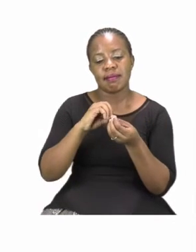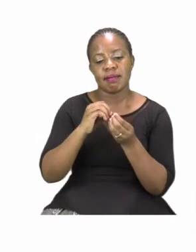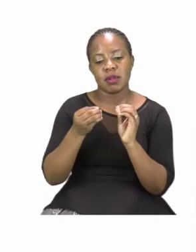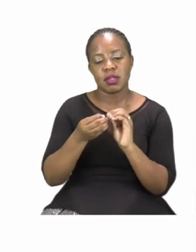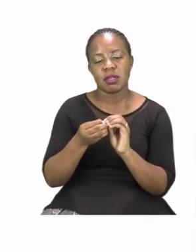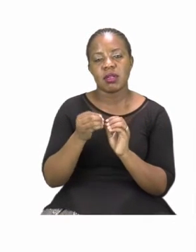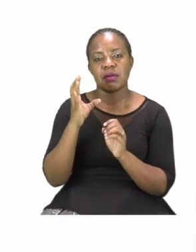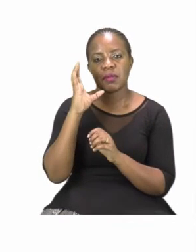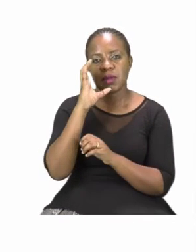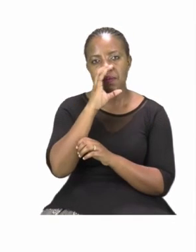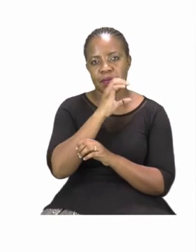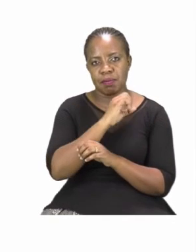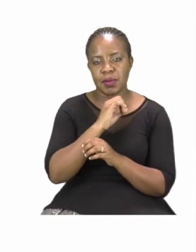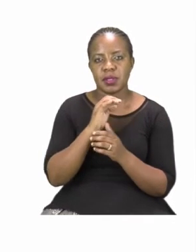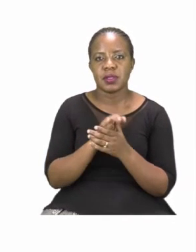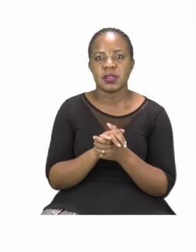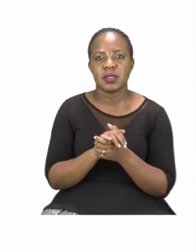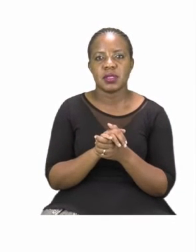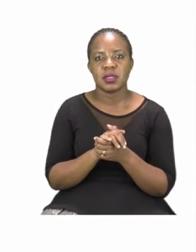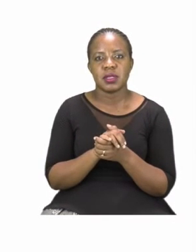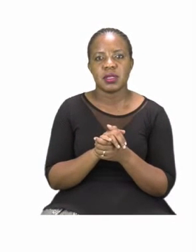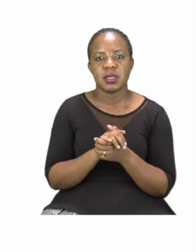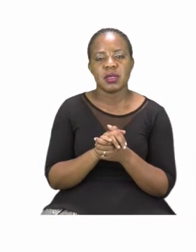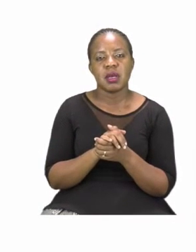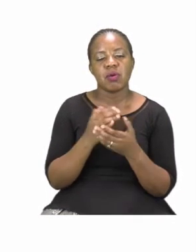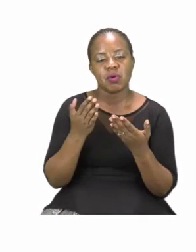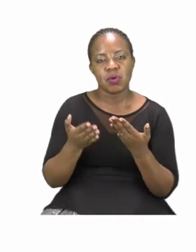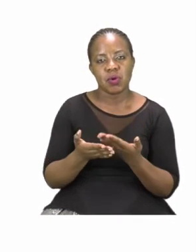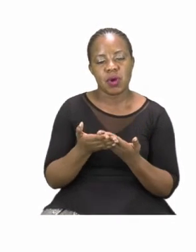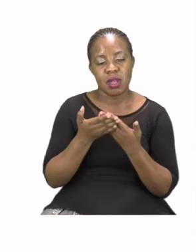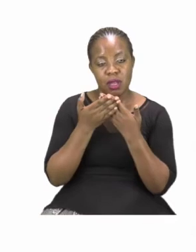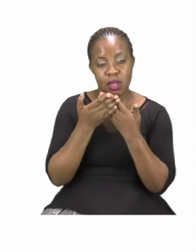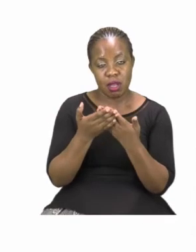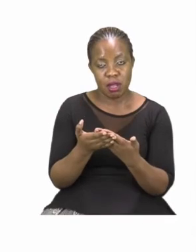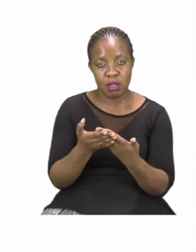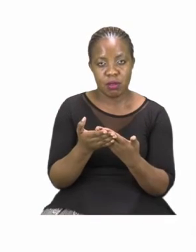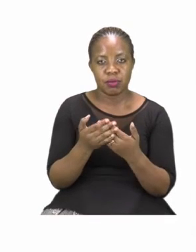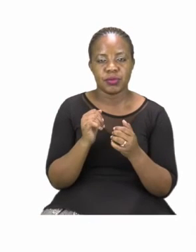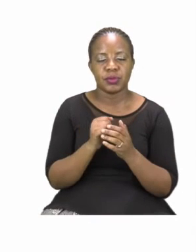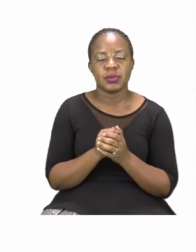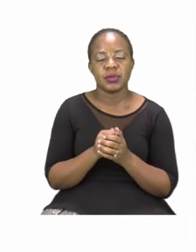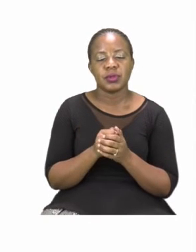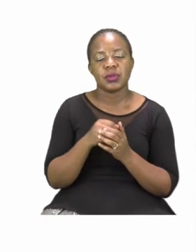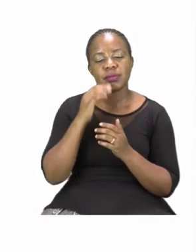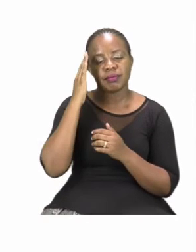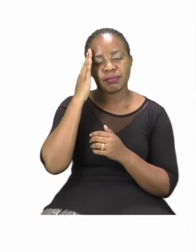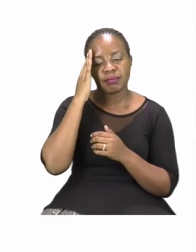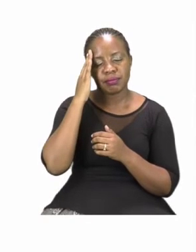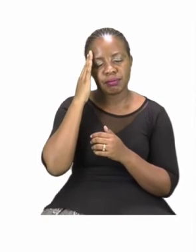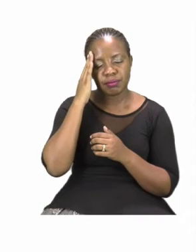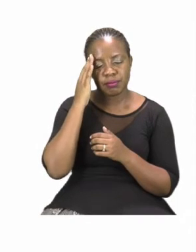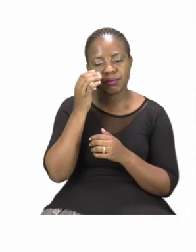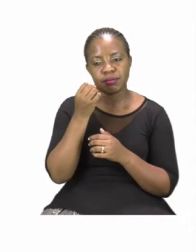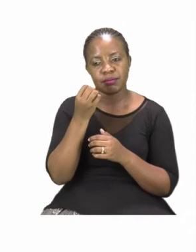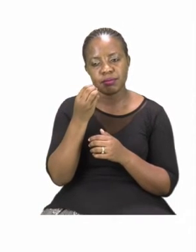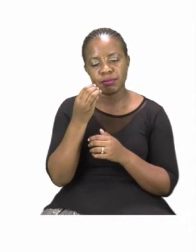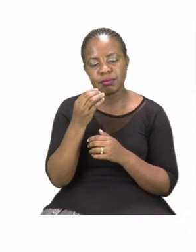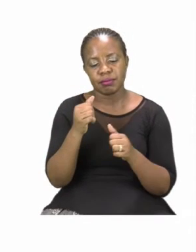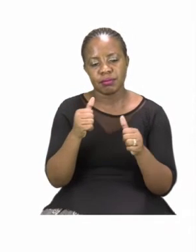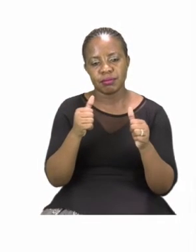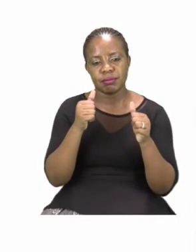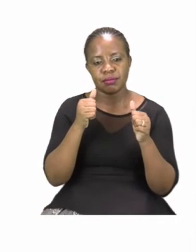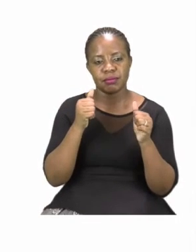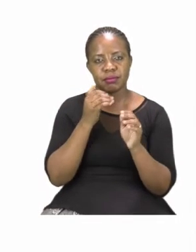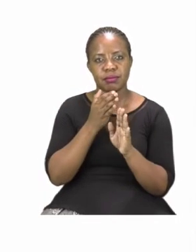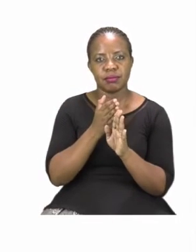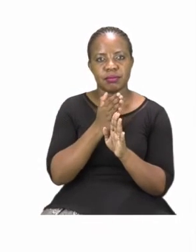you with this one, and make sure that when you count backwards, please, please, please say the